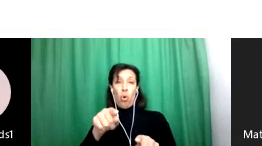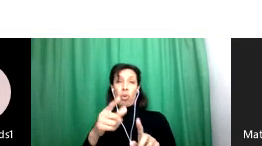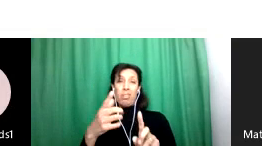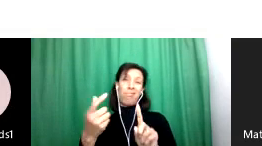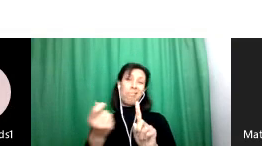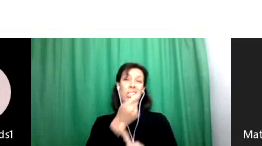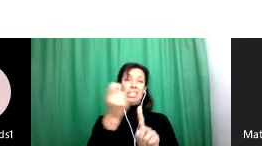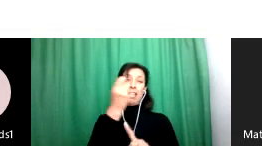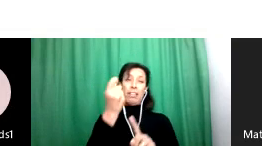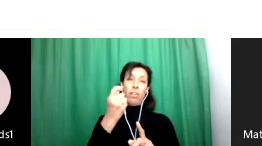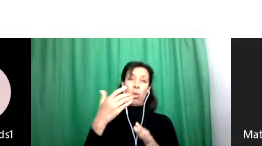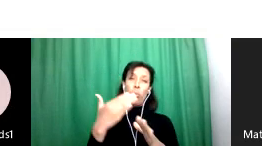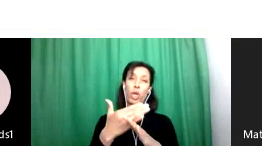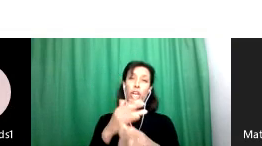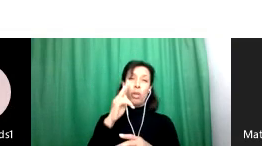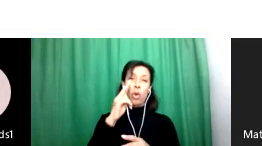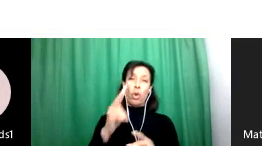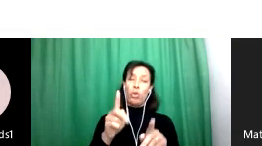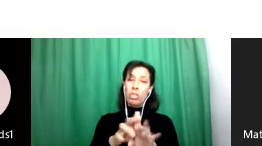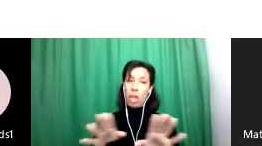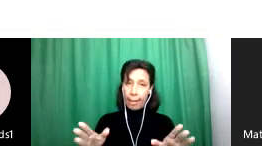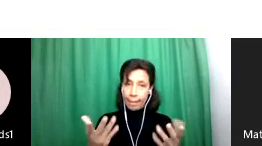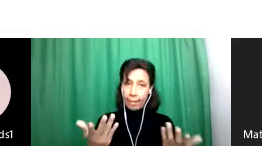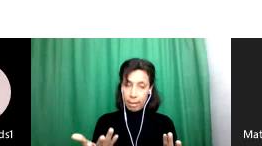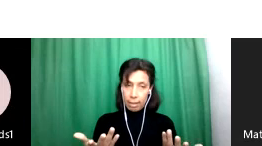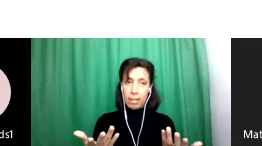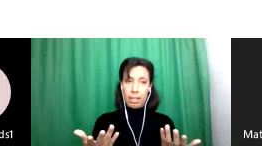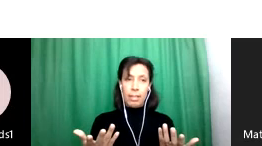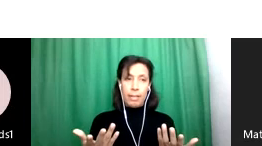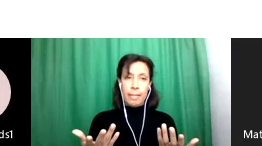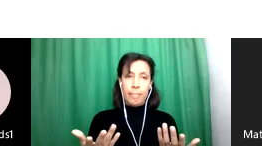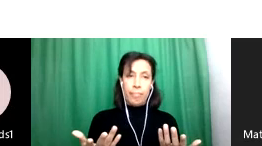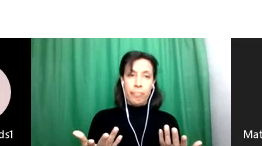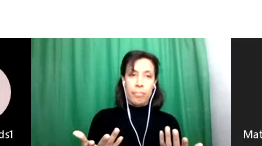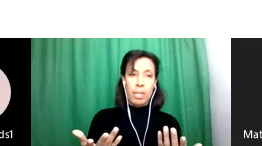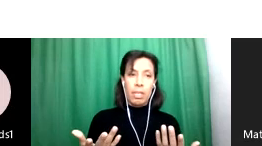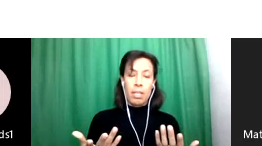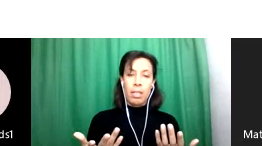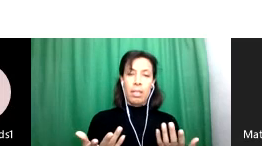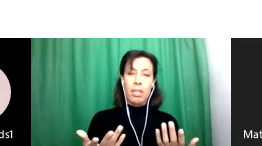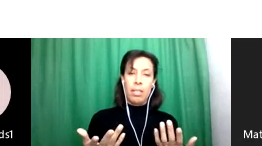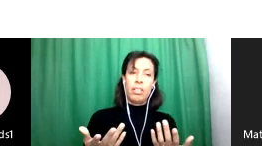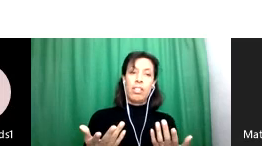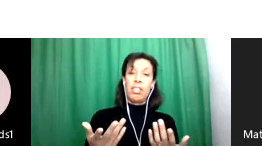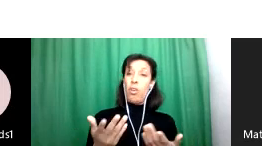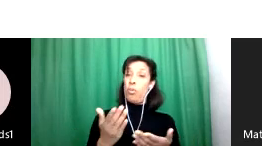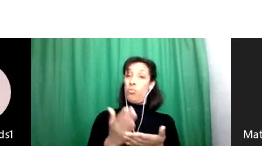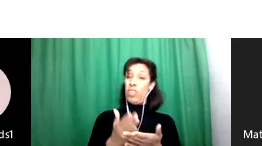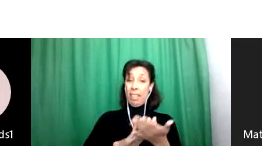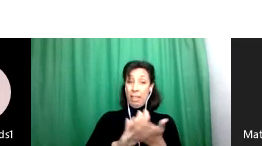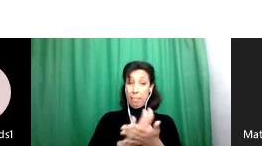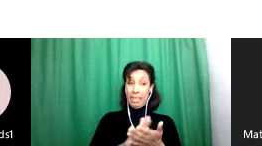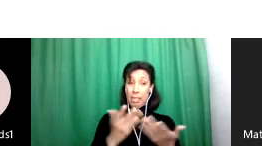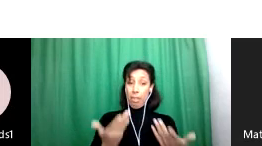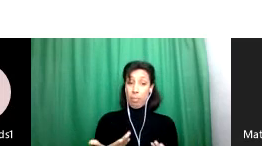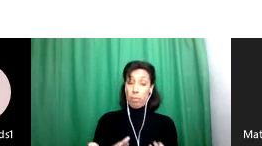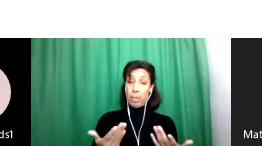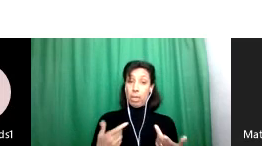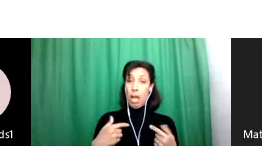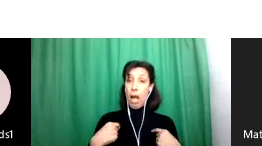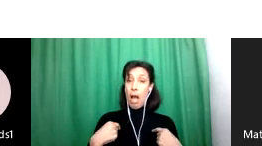a model to support you in your thinking about this module. But also what I'm doing here is assessment for learning. I'm sharing with